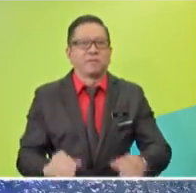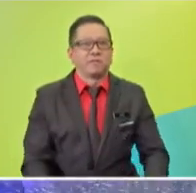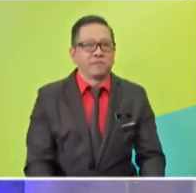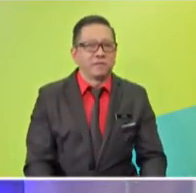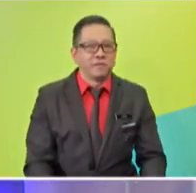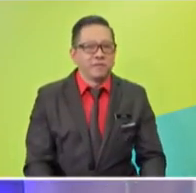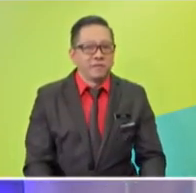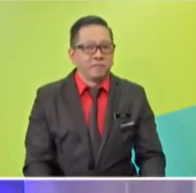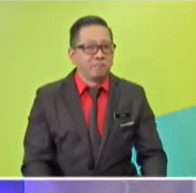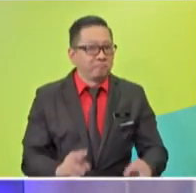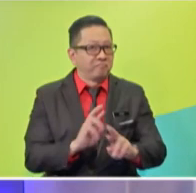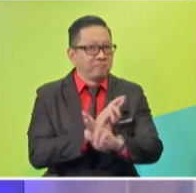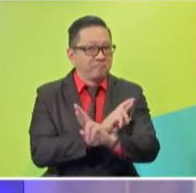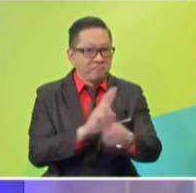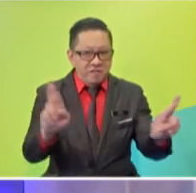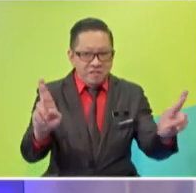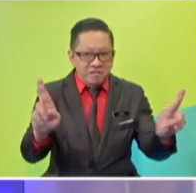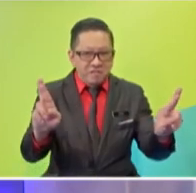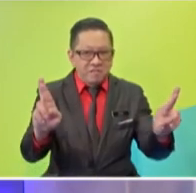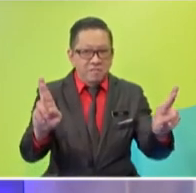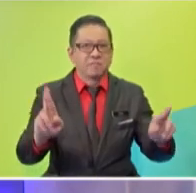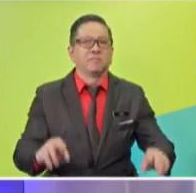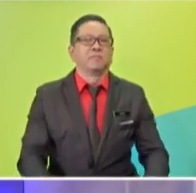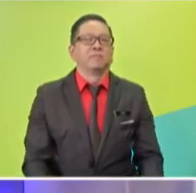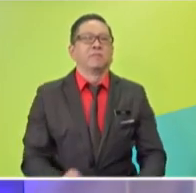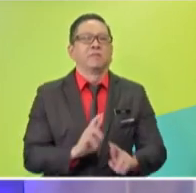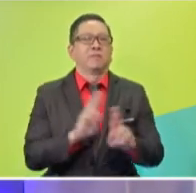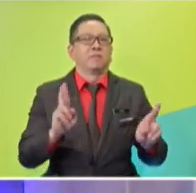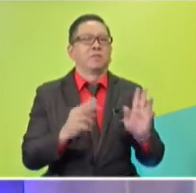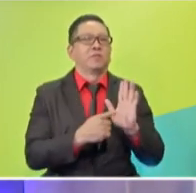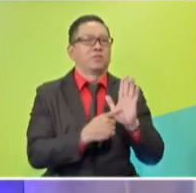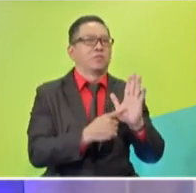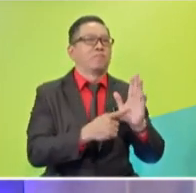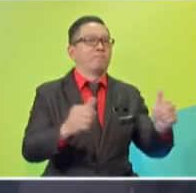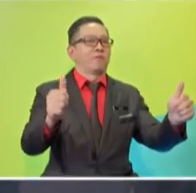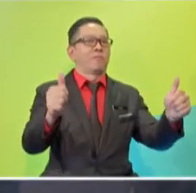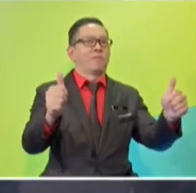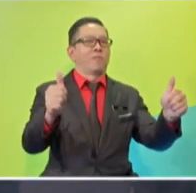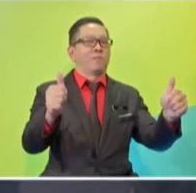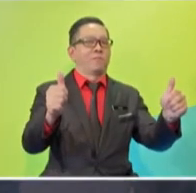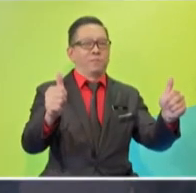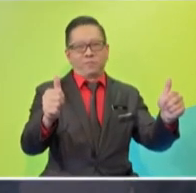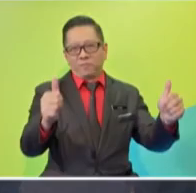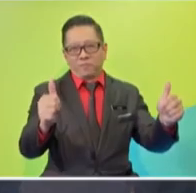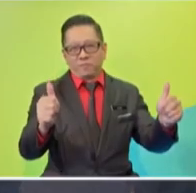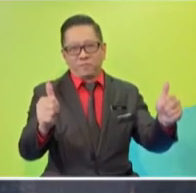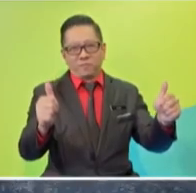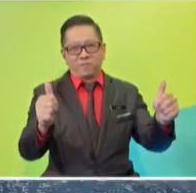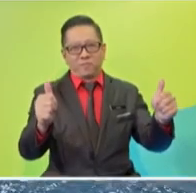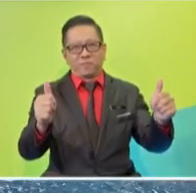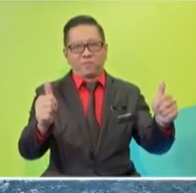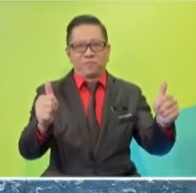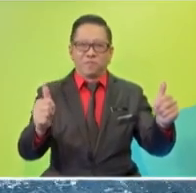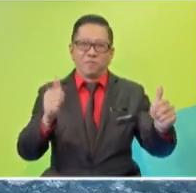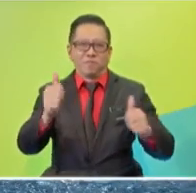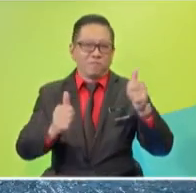So, are we ready to go? If you are ready, show me double thumbs up. Double thumbs up, boys and girls. Everyone